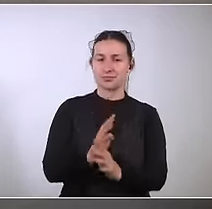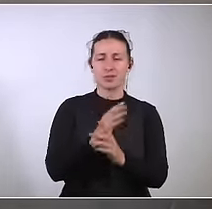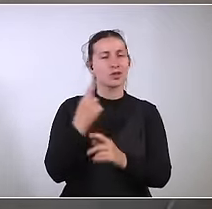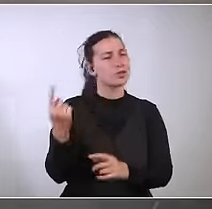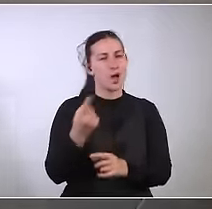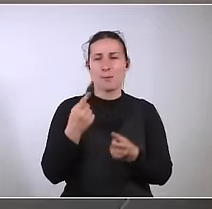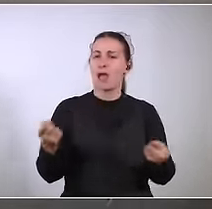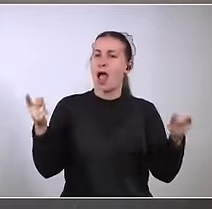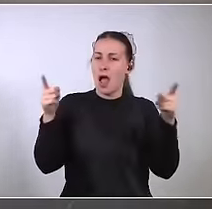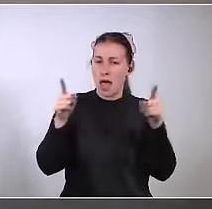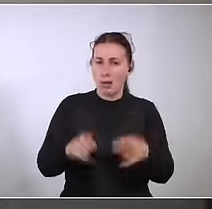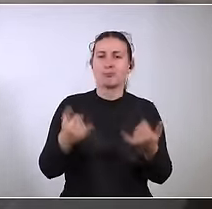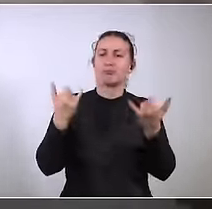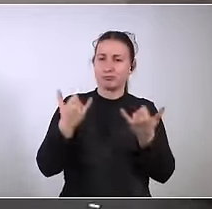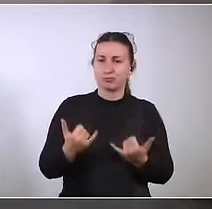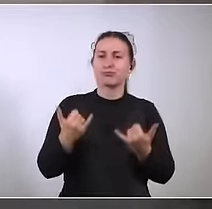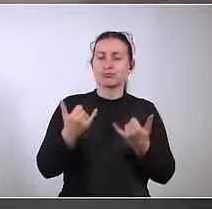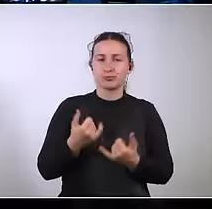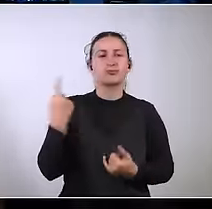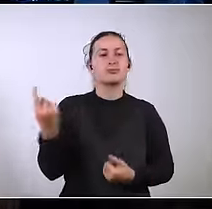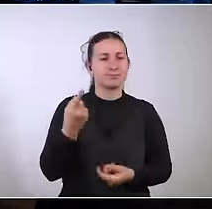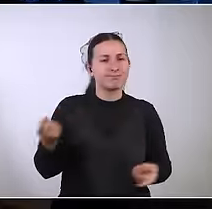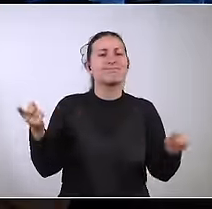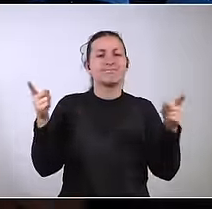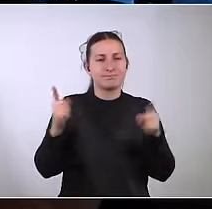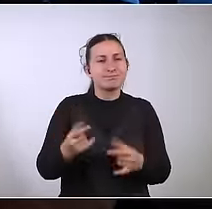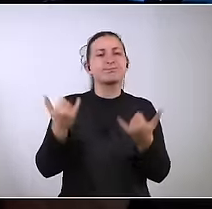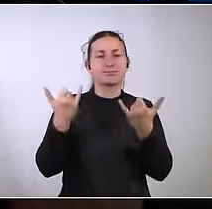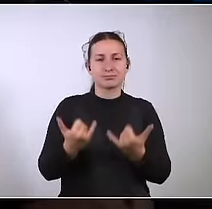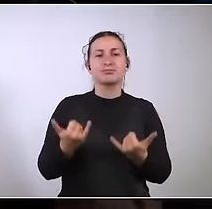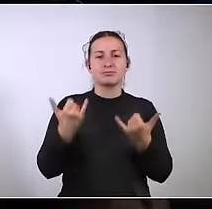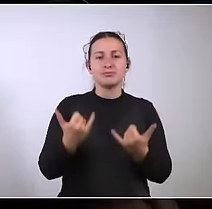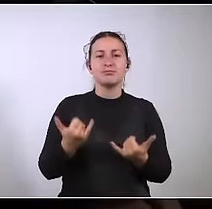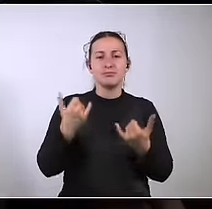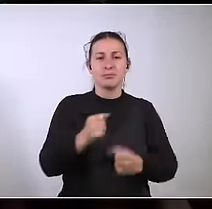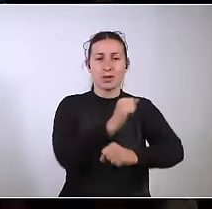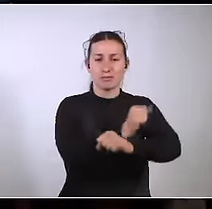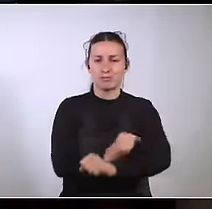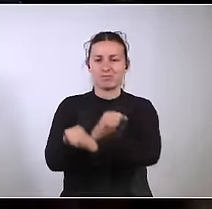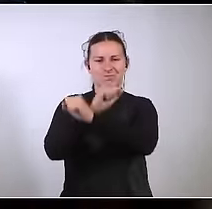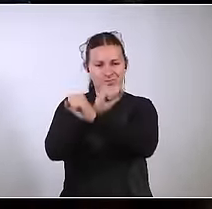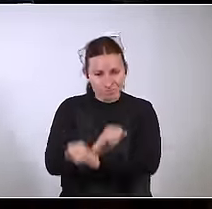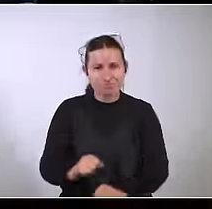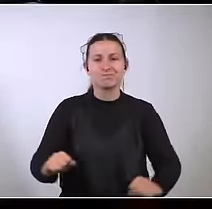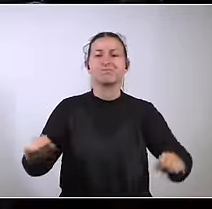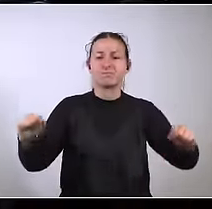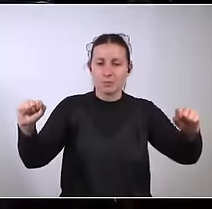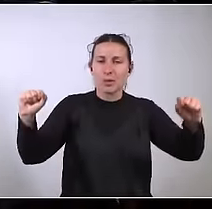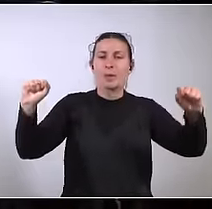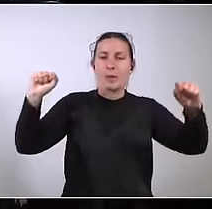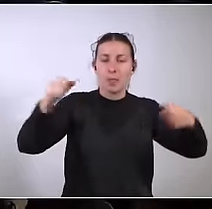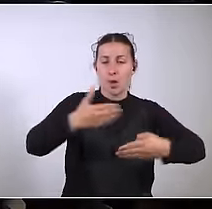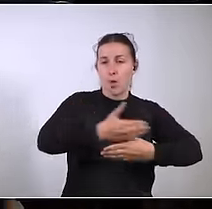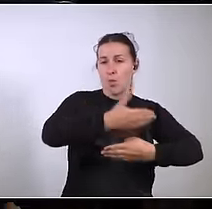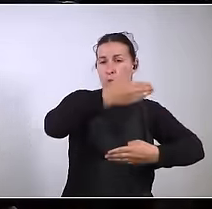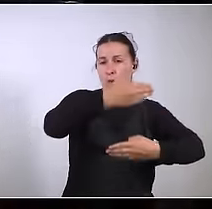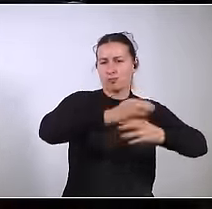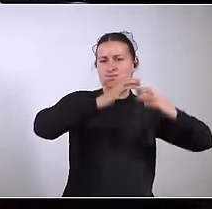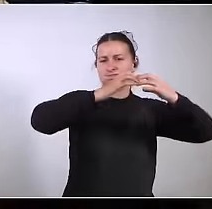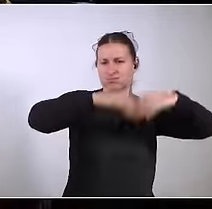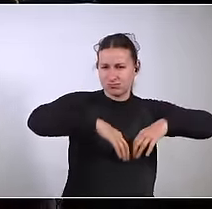Something is happening right now. Something is happening right now. Chains are going to be broken. Walls are coming